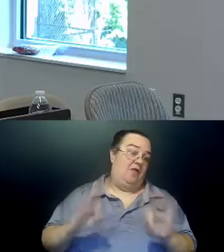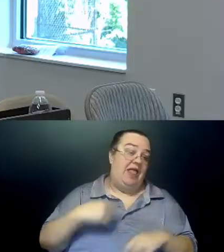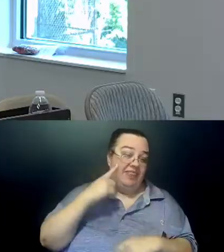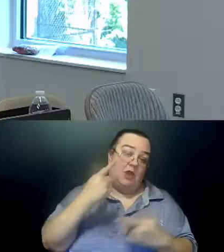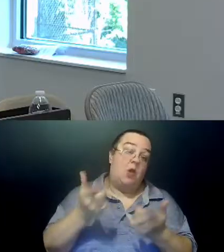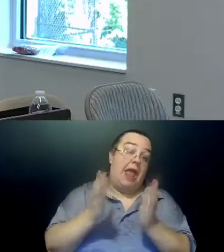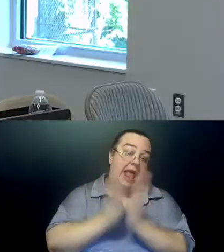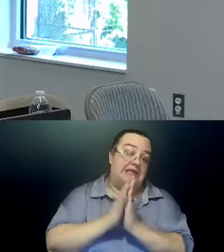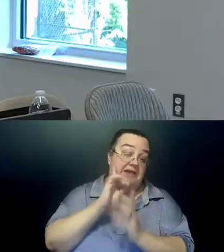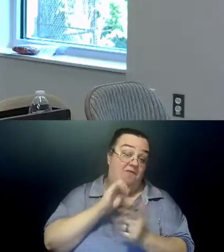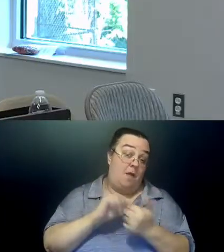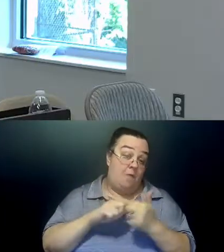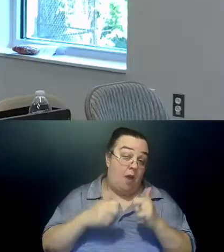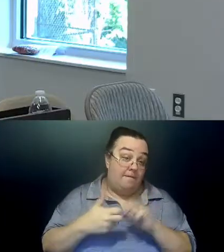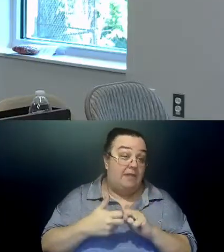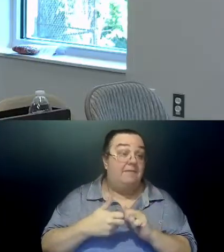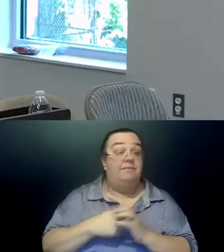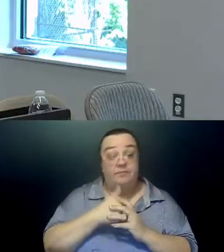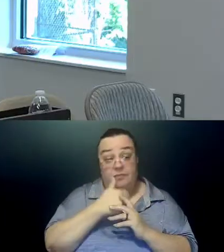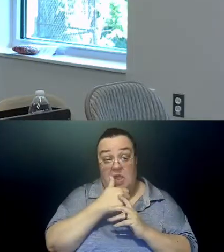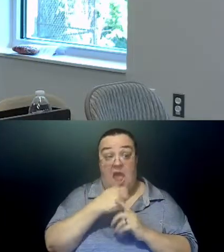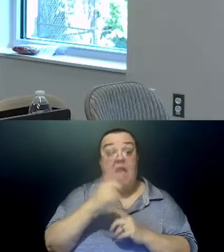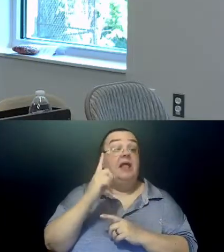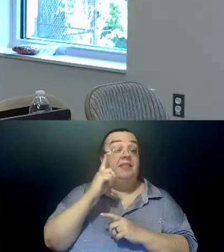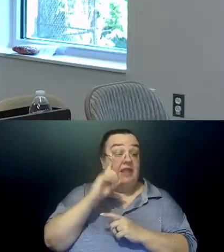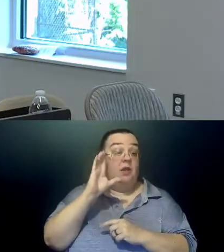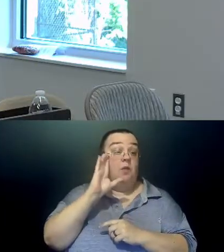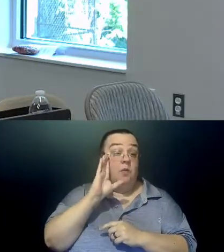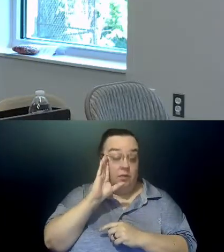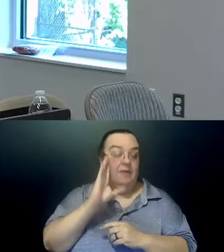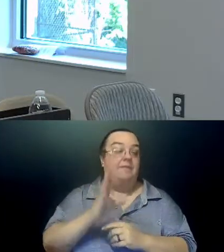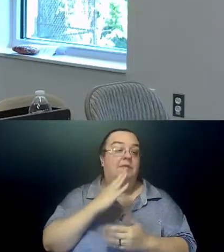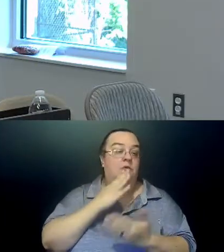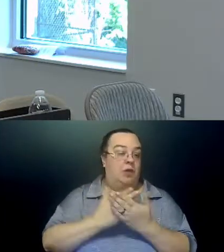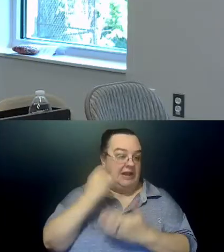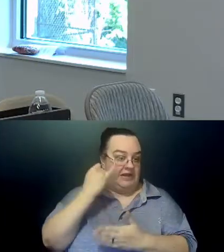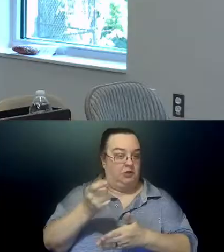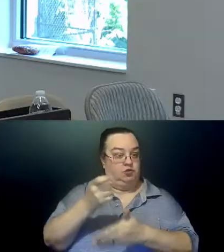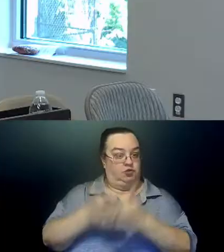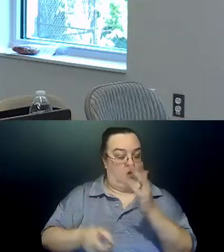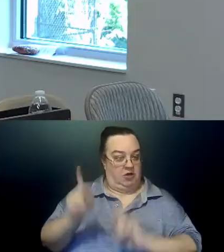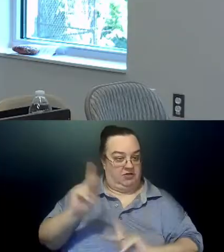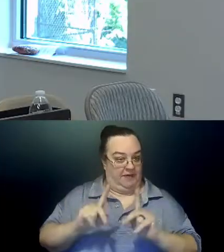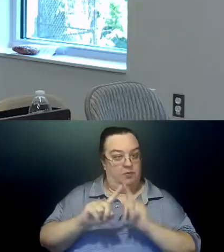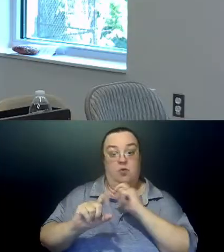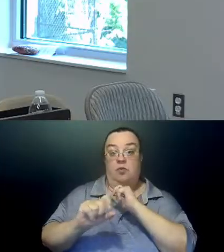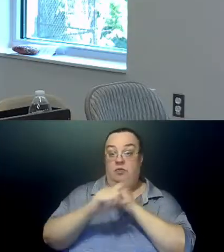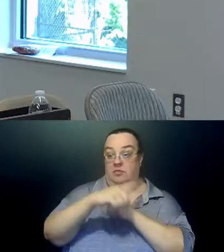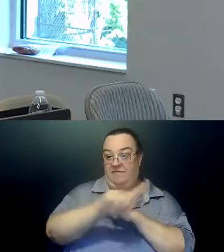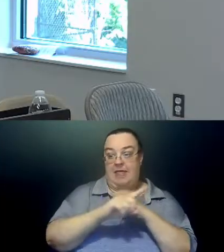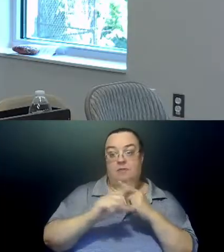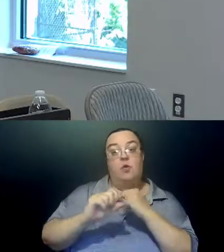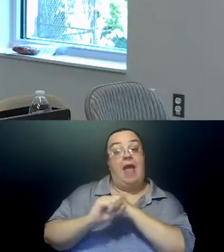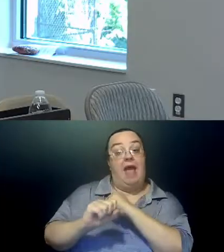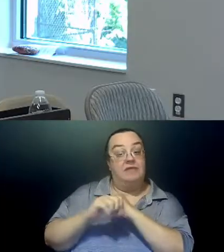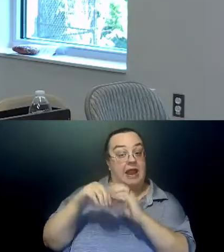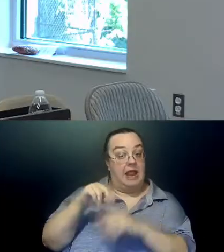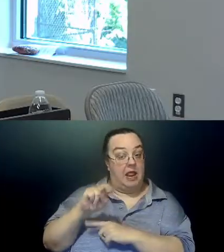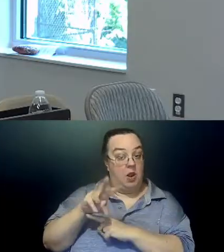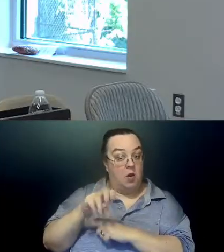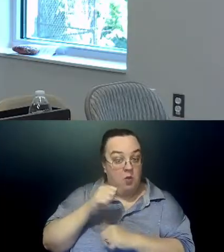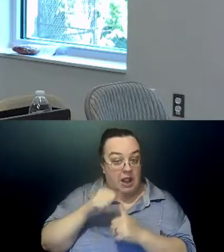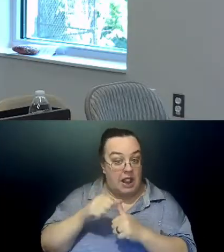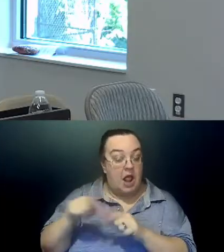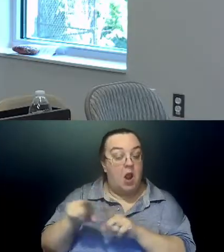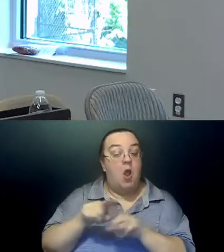problem. I think it would be a good idea to charge people to advertise in the newsletter. Also, to raise the